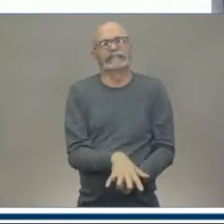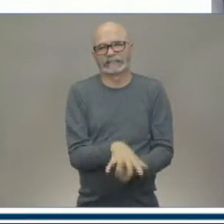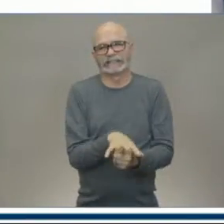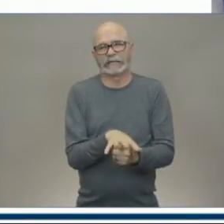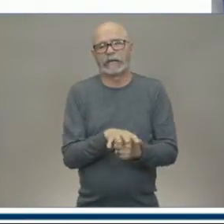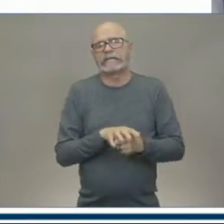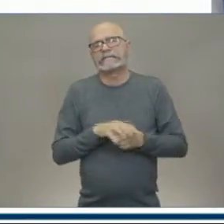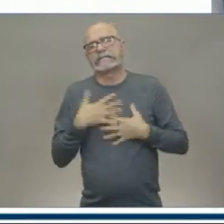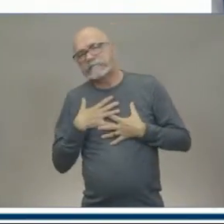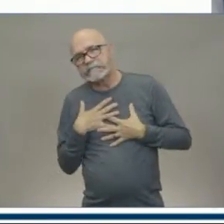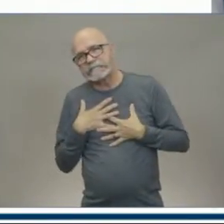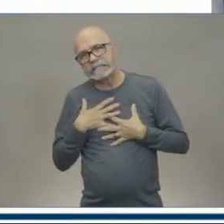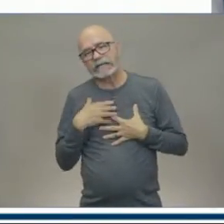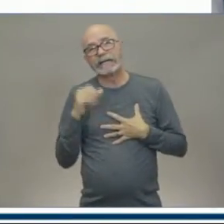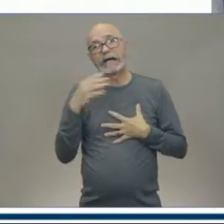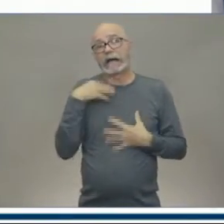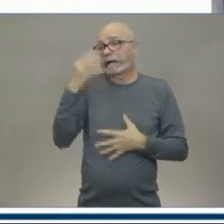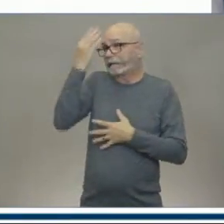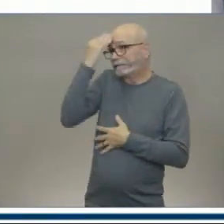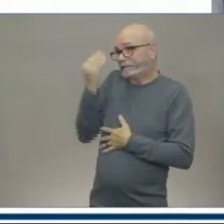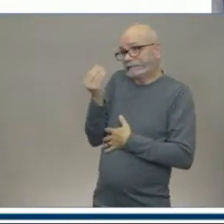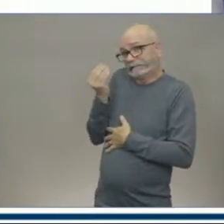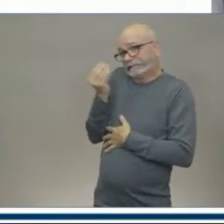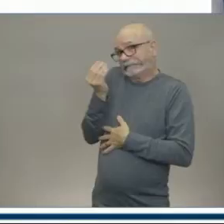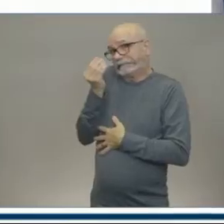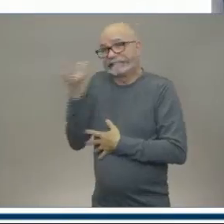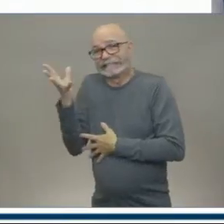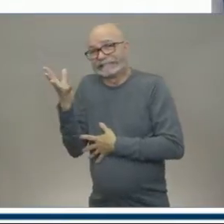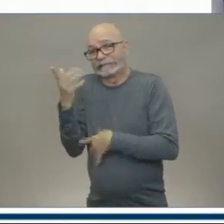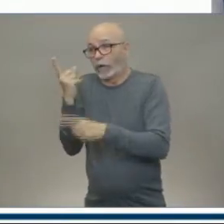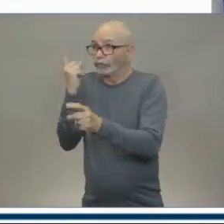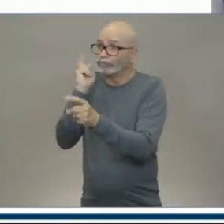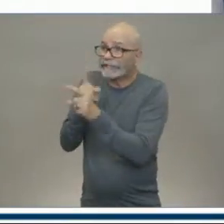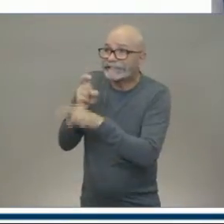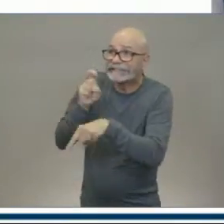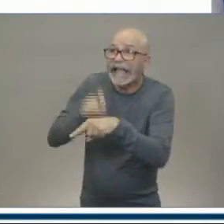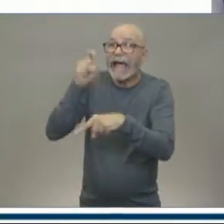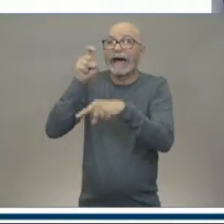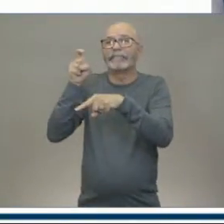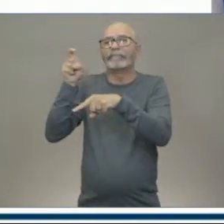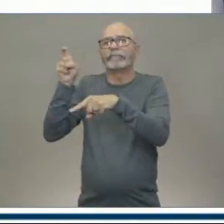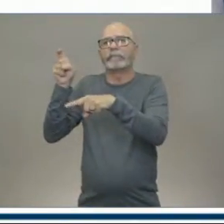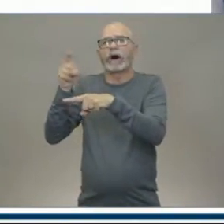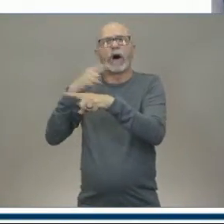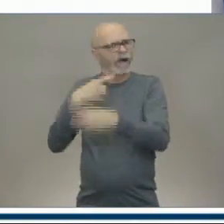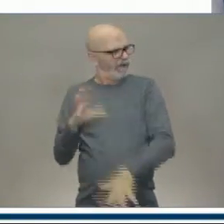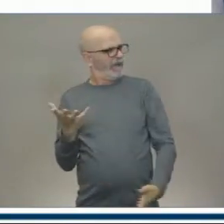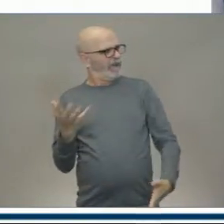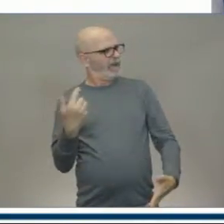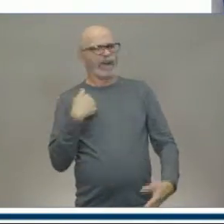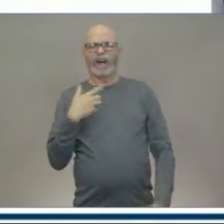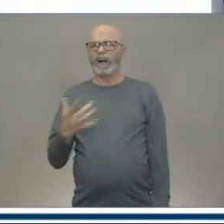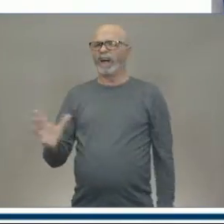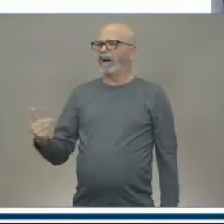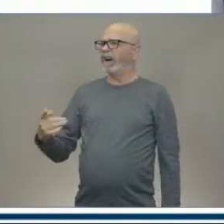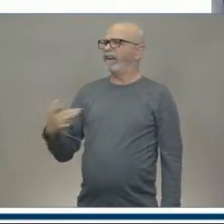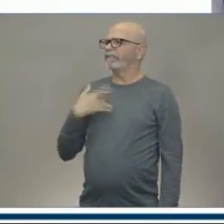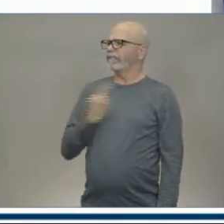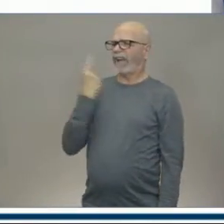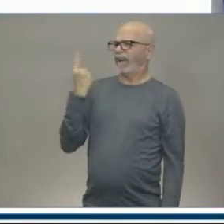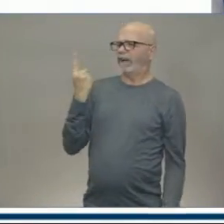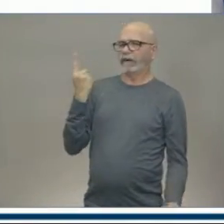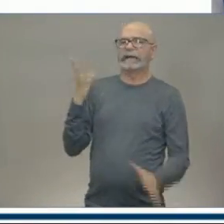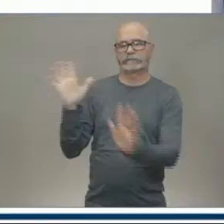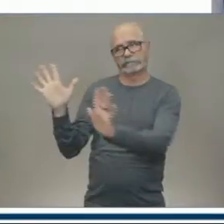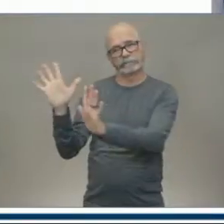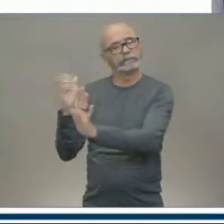Whether we communicate exactly at the moment in time where people feel they should, we're sorry if that hasn't worked out for them, but we're really trying to make